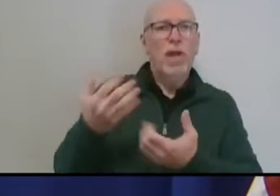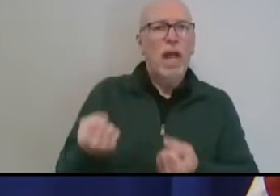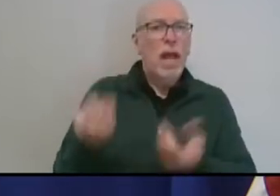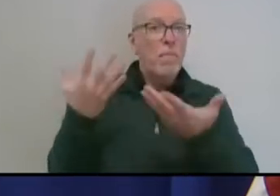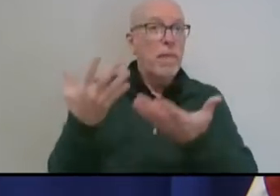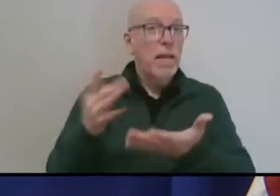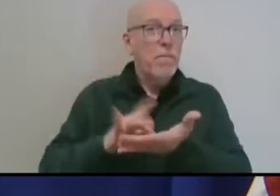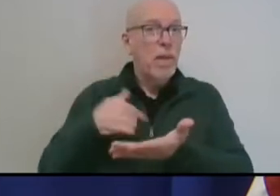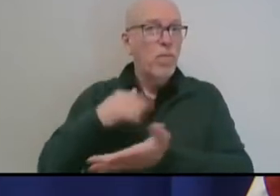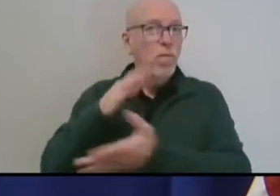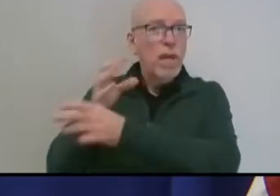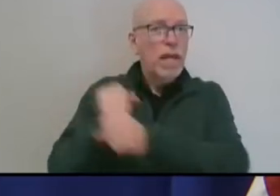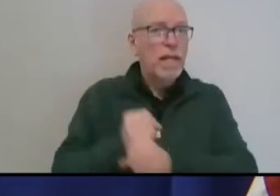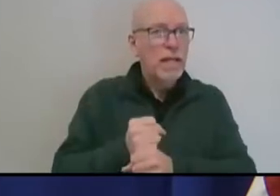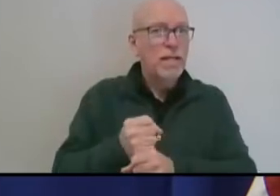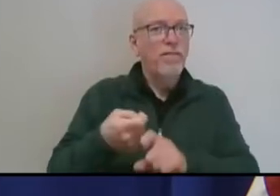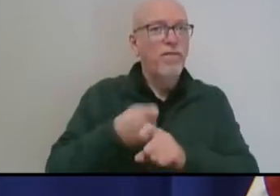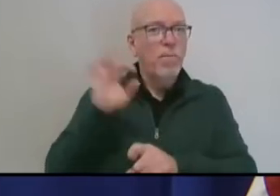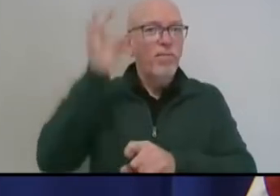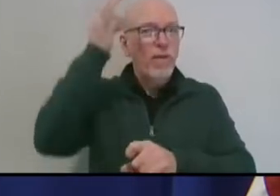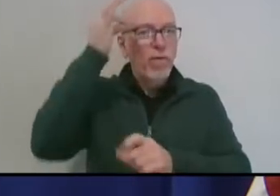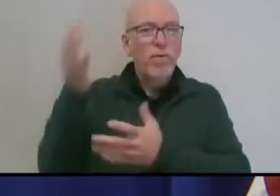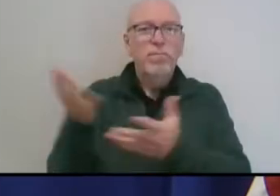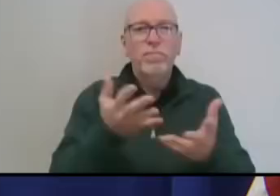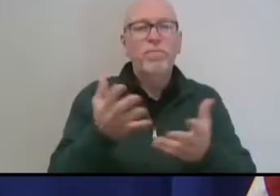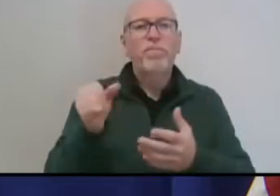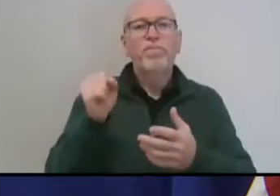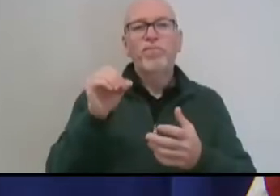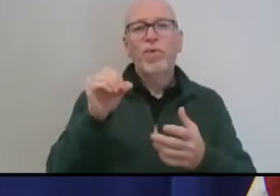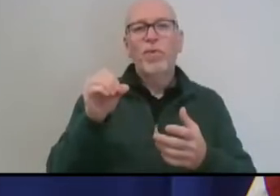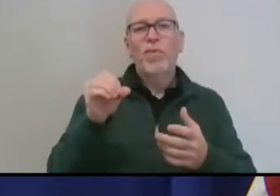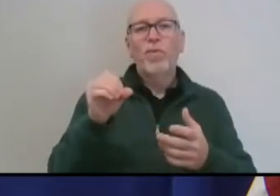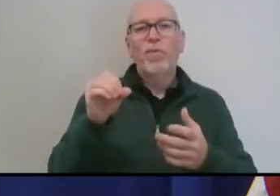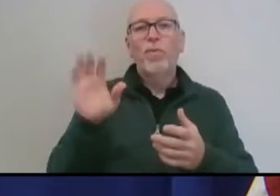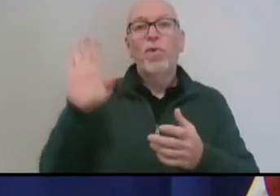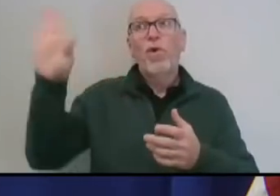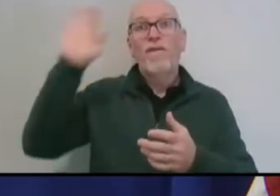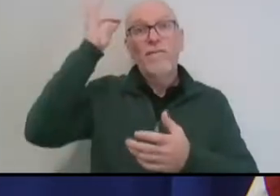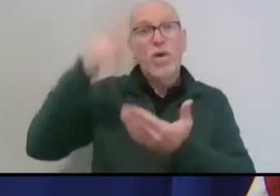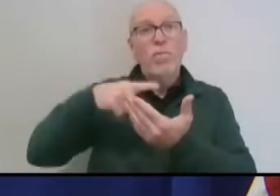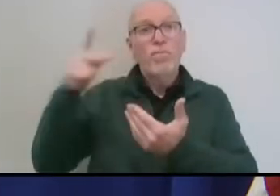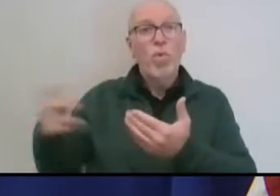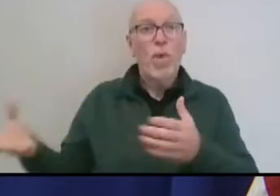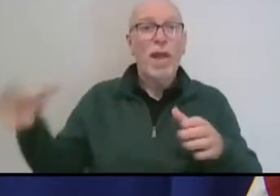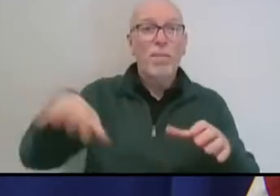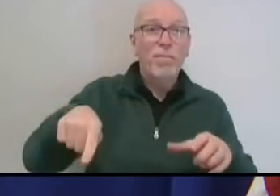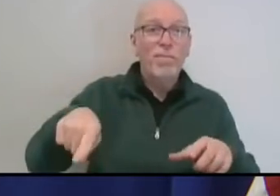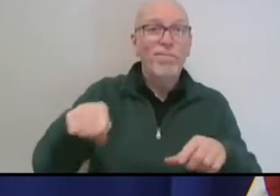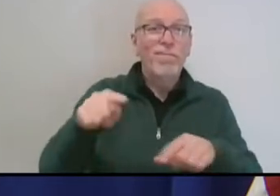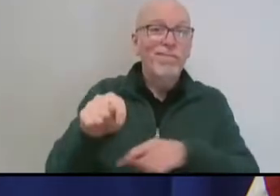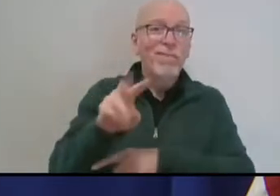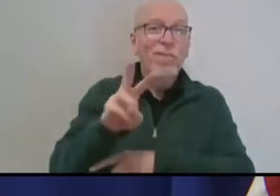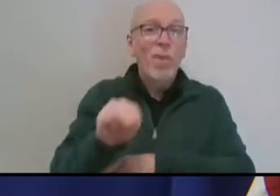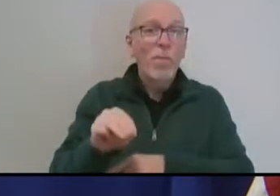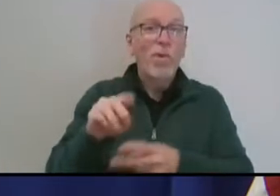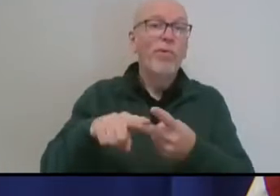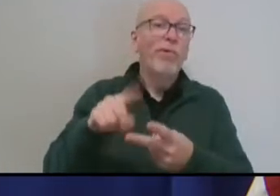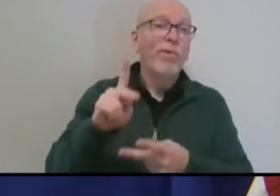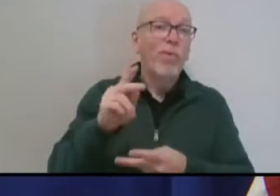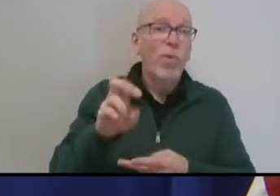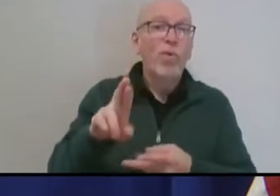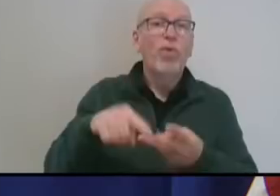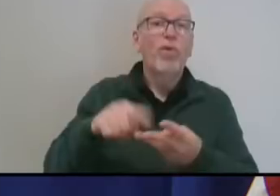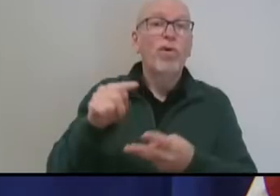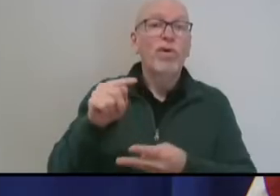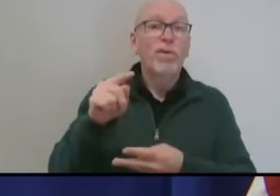be receiving from the federal government. So what does this program, how does it affect the doses that we'll